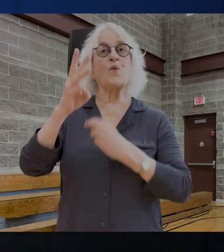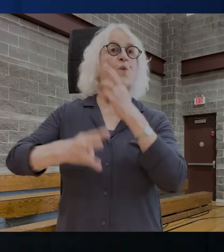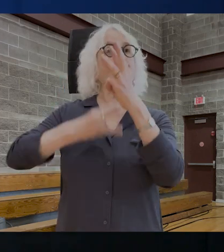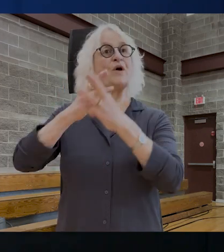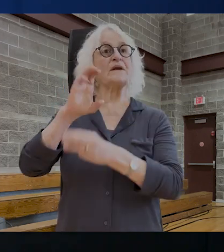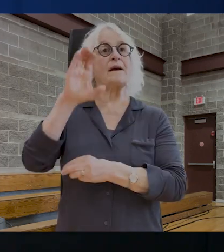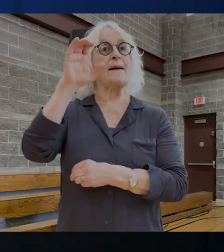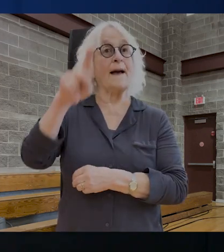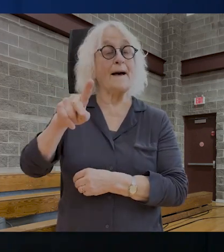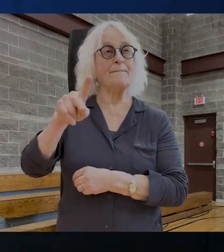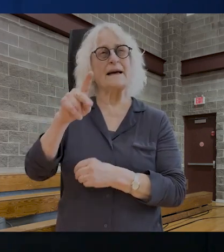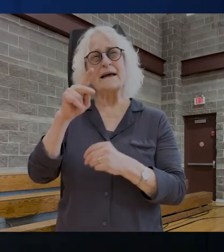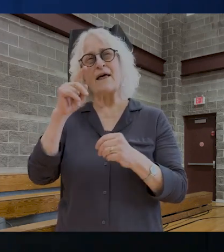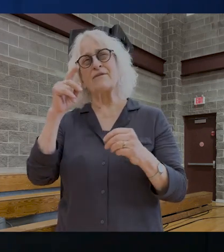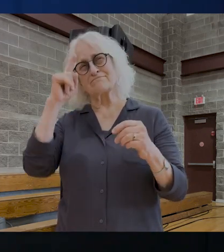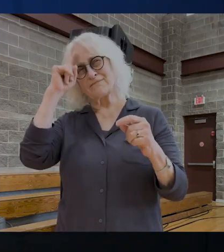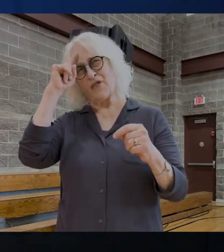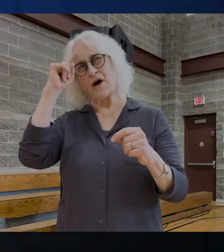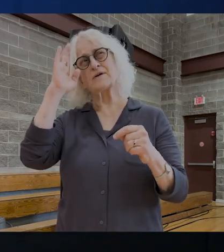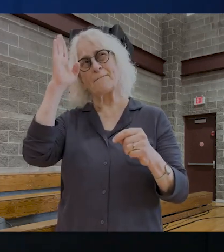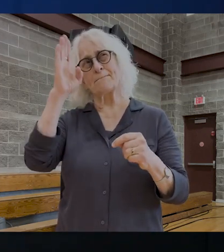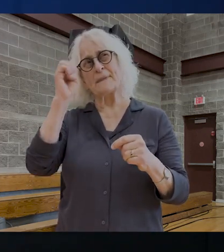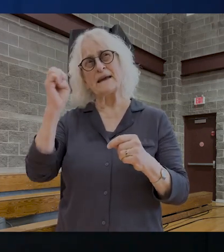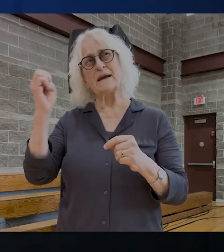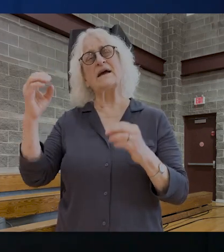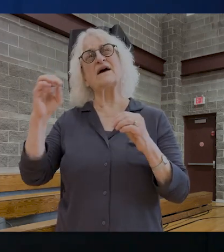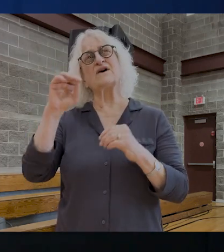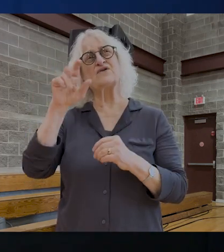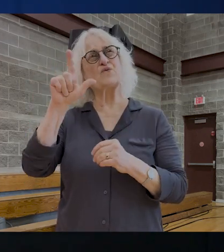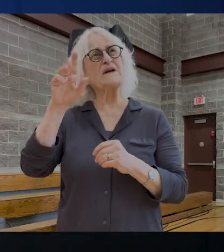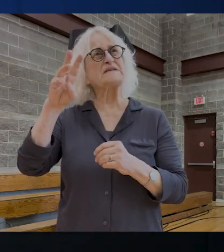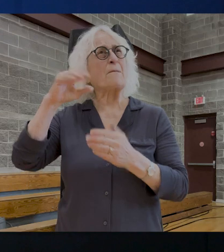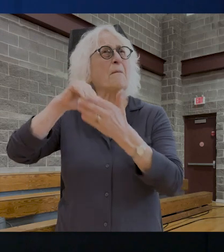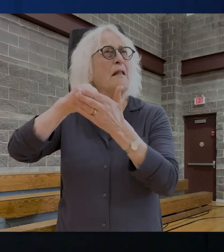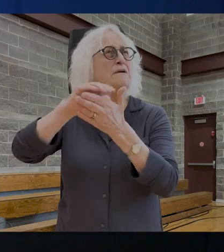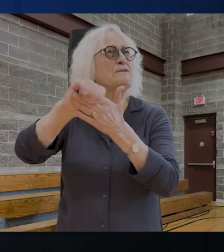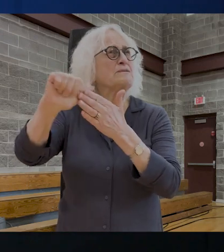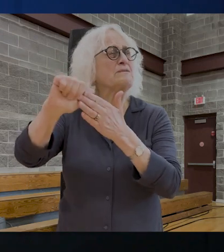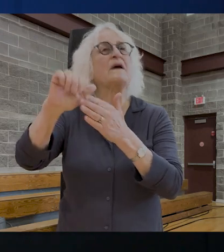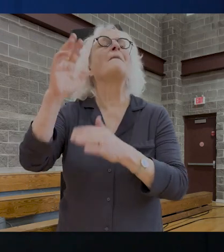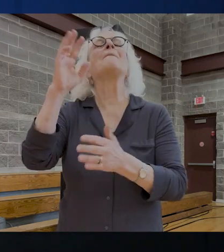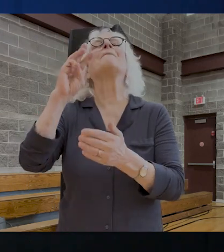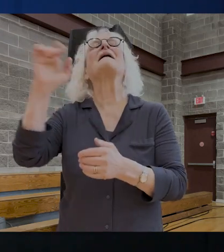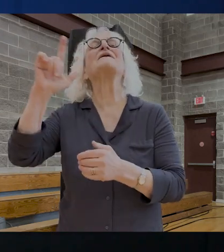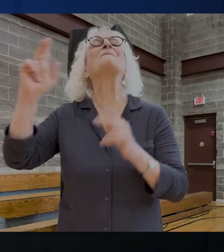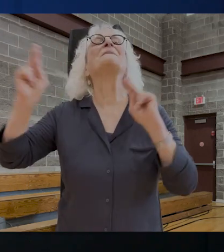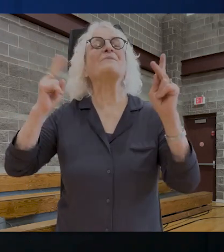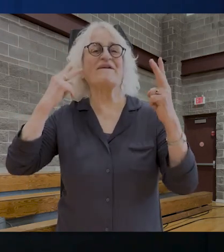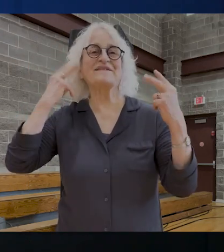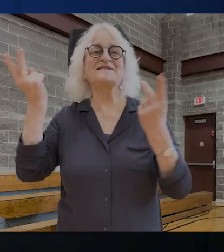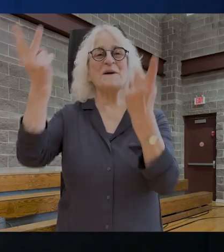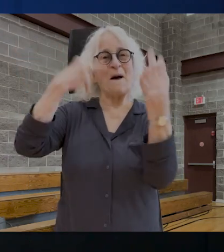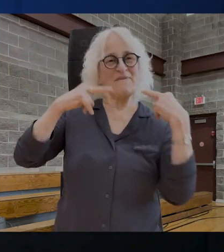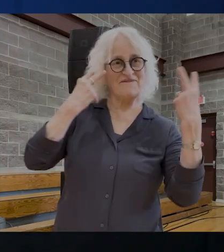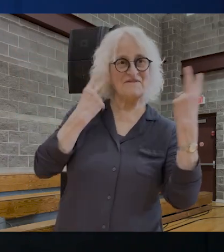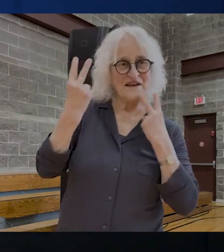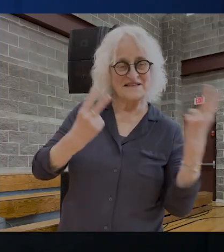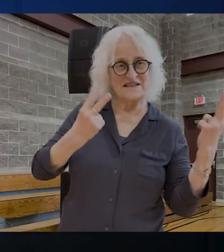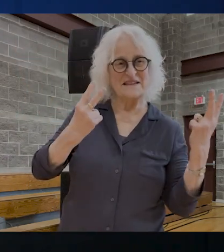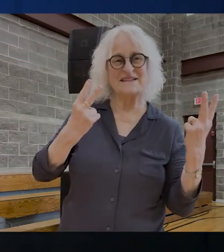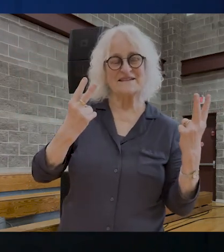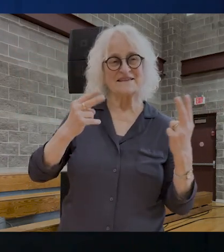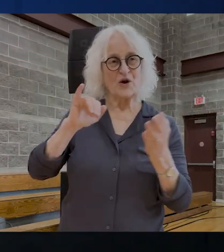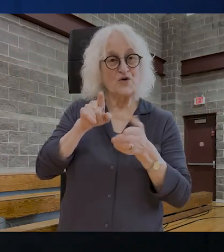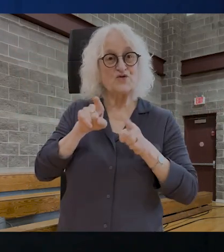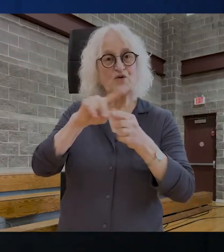anticipated to bring 650,000 visitors to Kansas City over 2 months. And then finally, last but not least here,